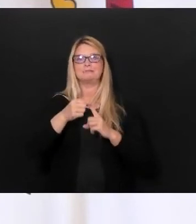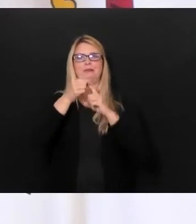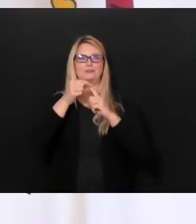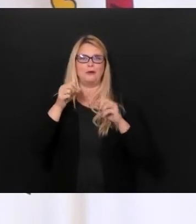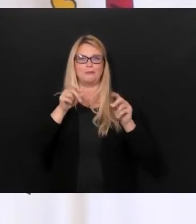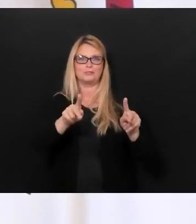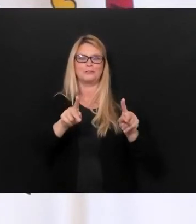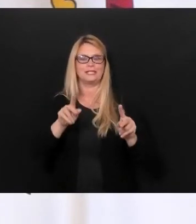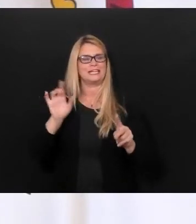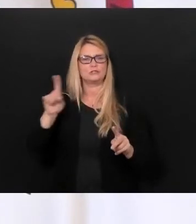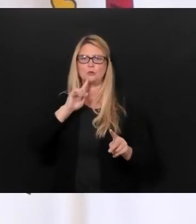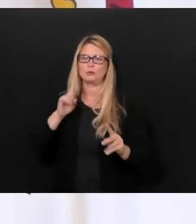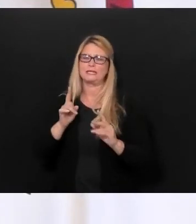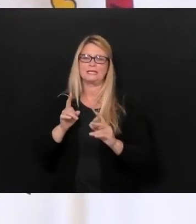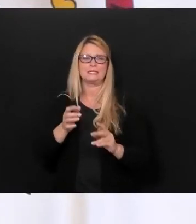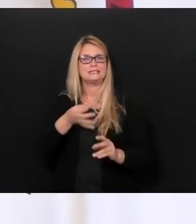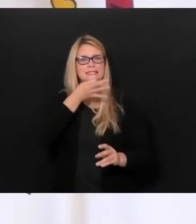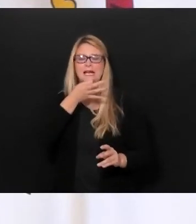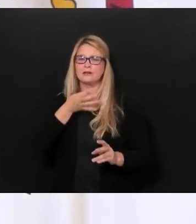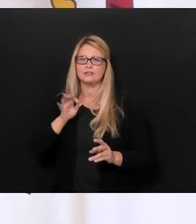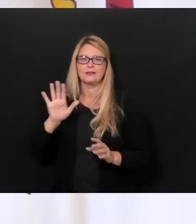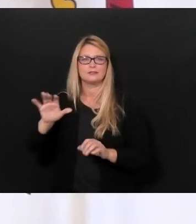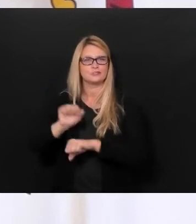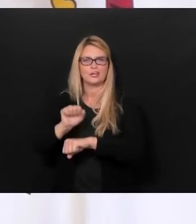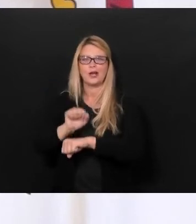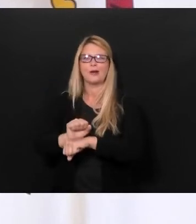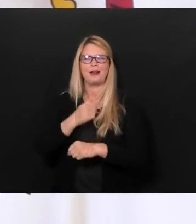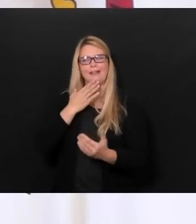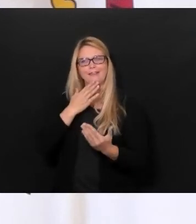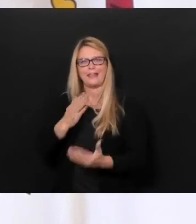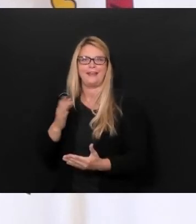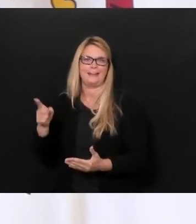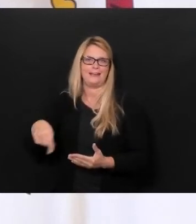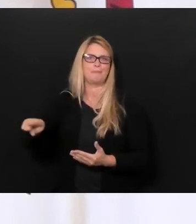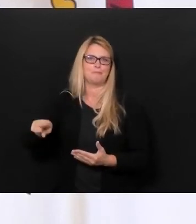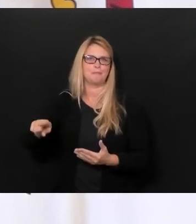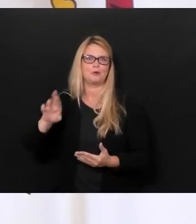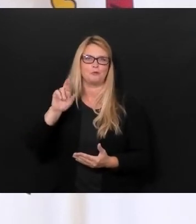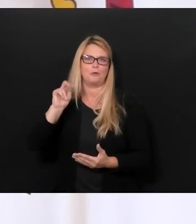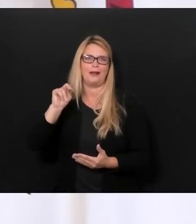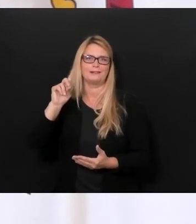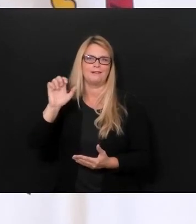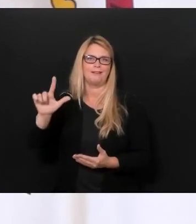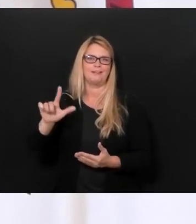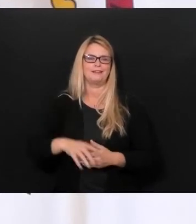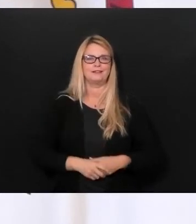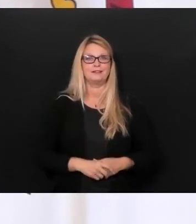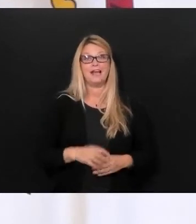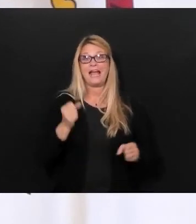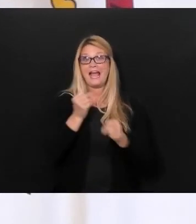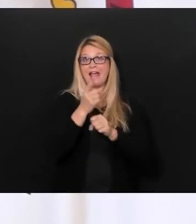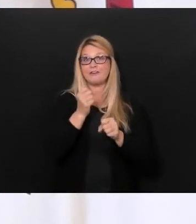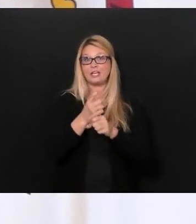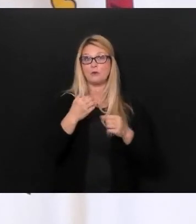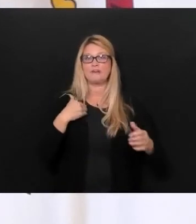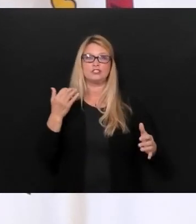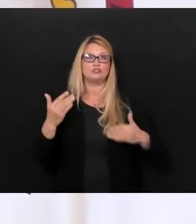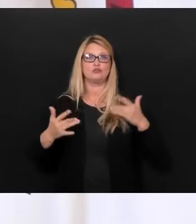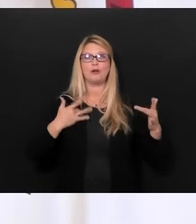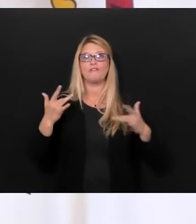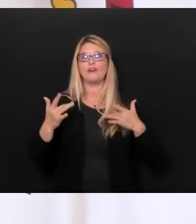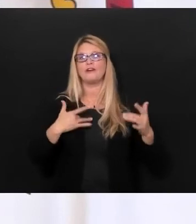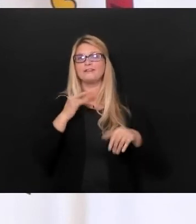talent Randall is. And I thank him in every way. And so, you know, every year we have the Joyful Night celebration where